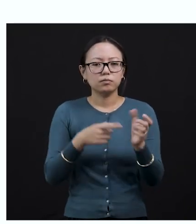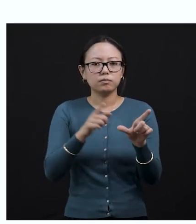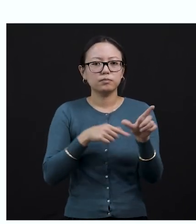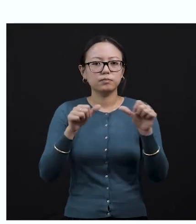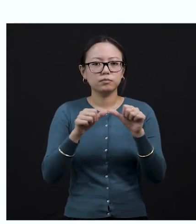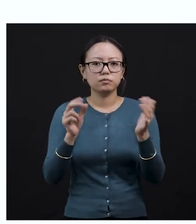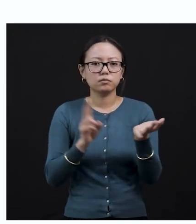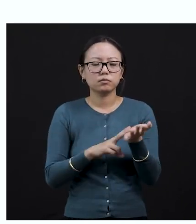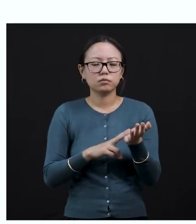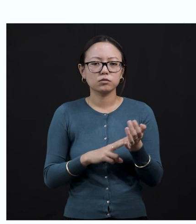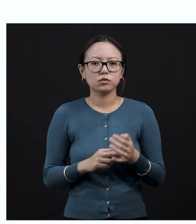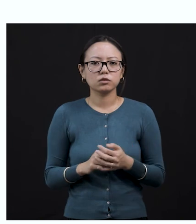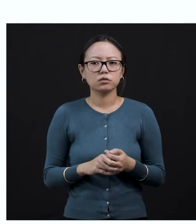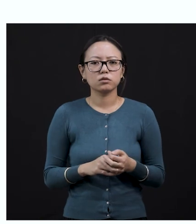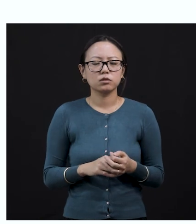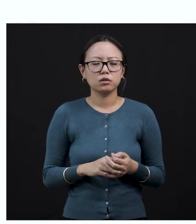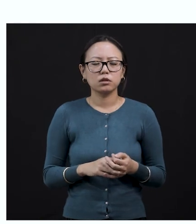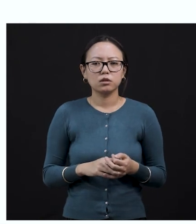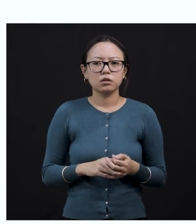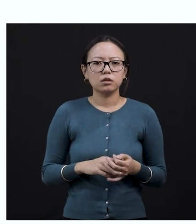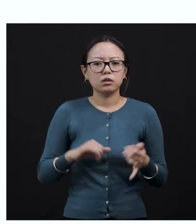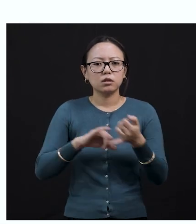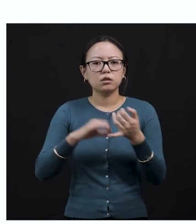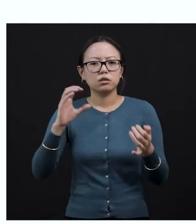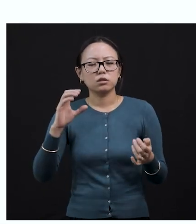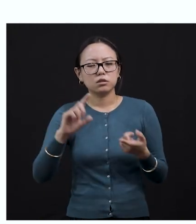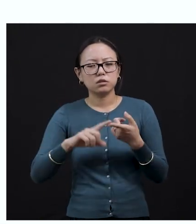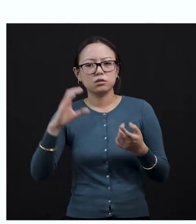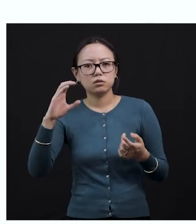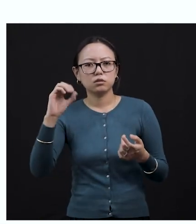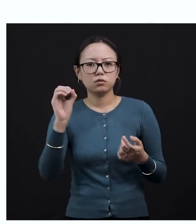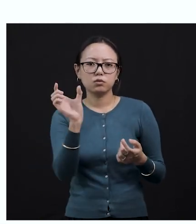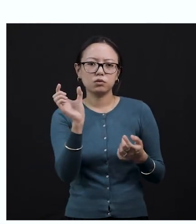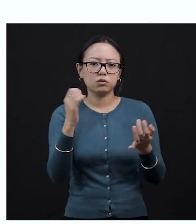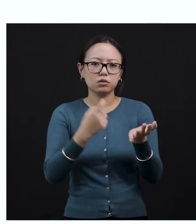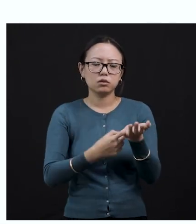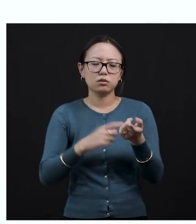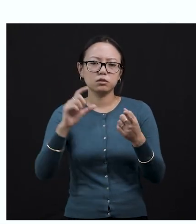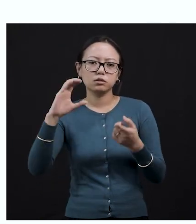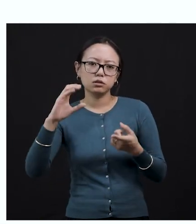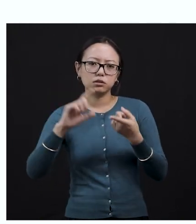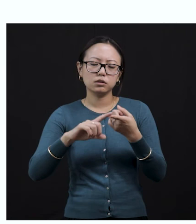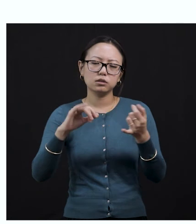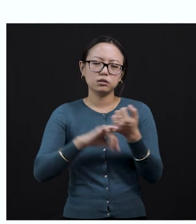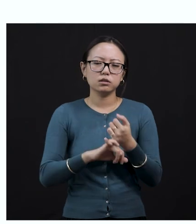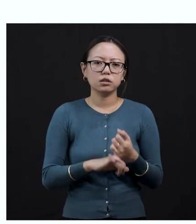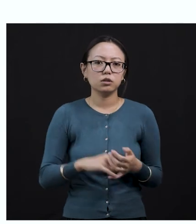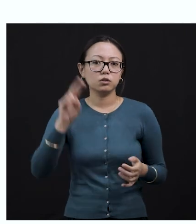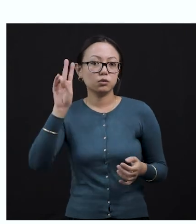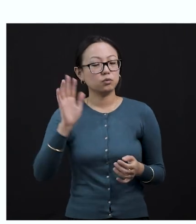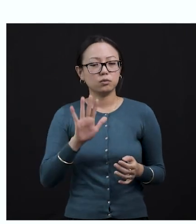were resources like literary resources and archaeological resources. Because of